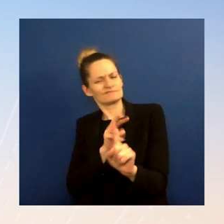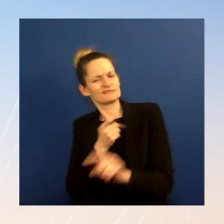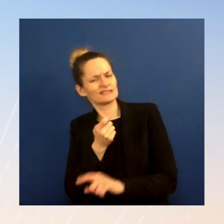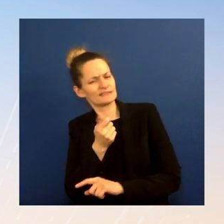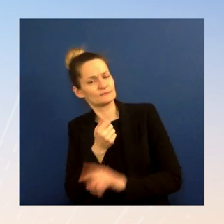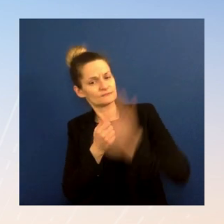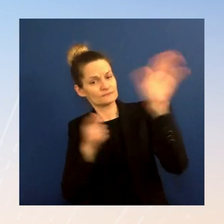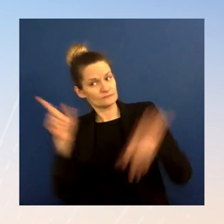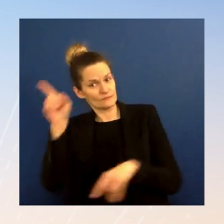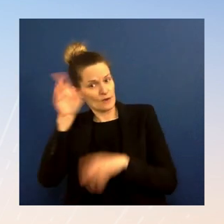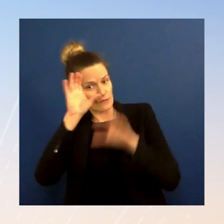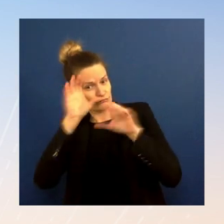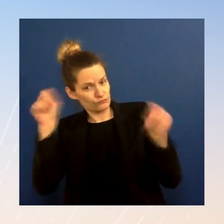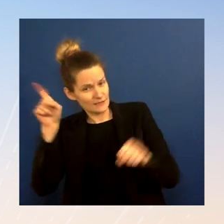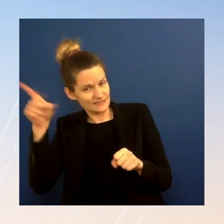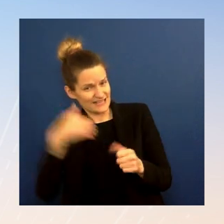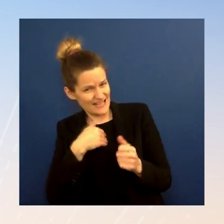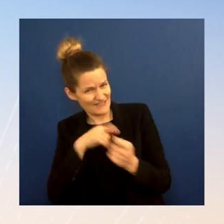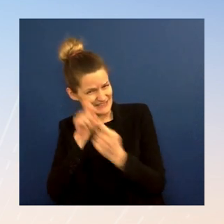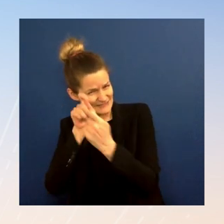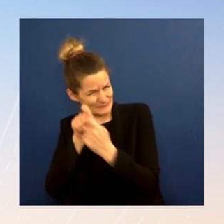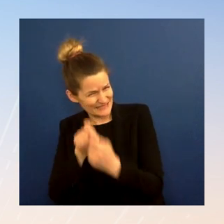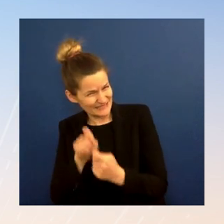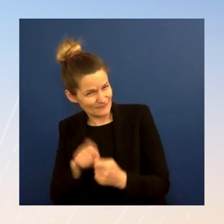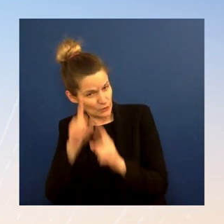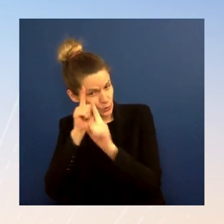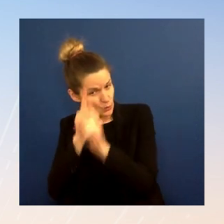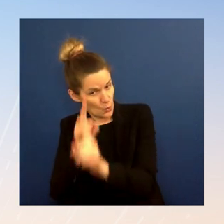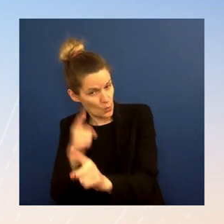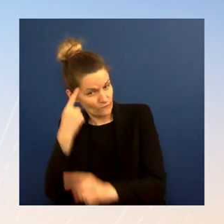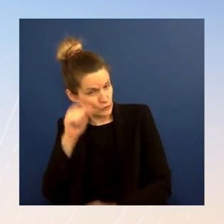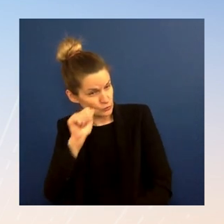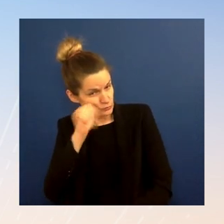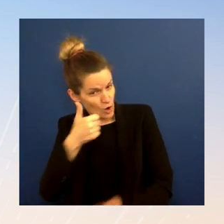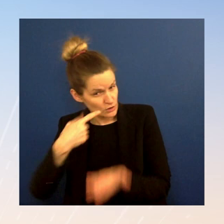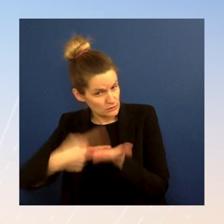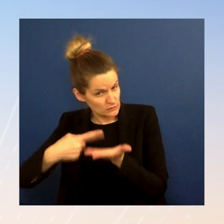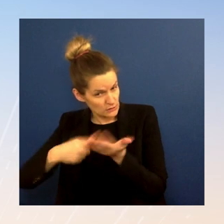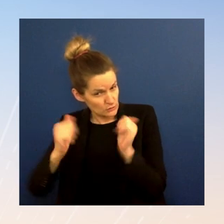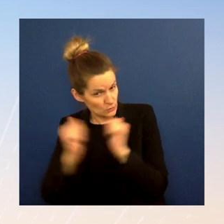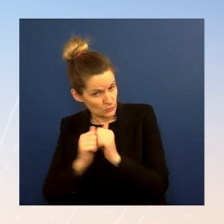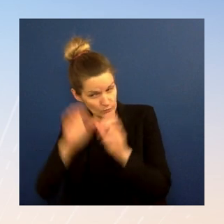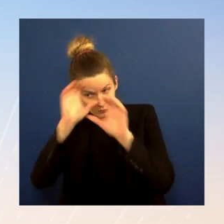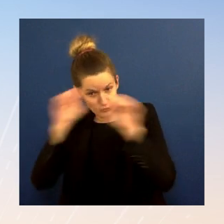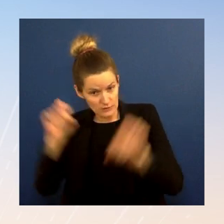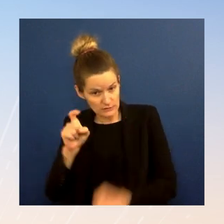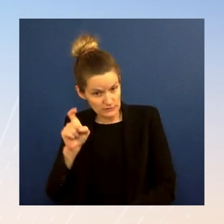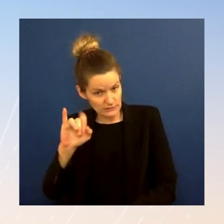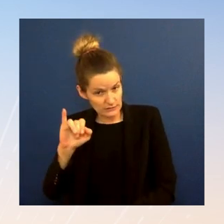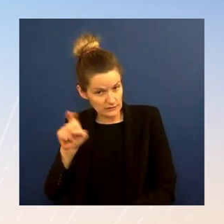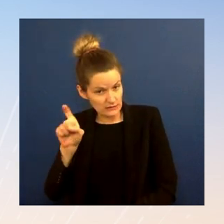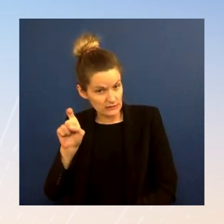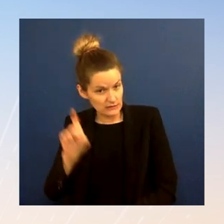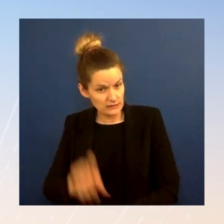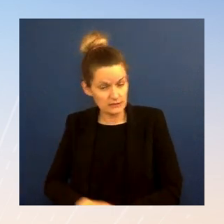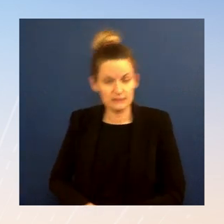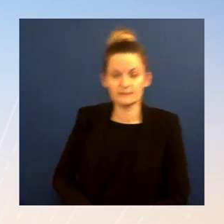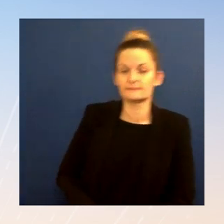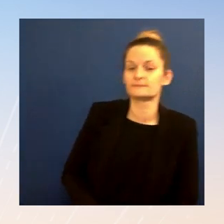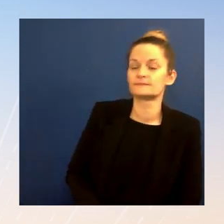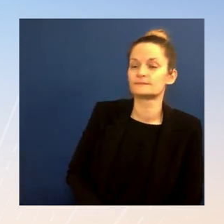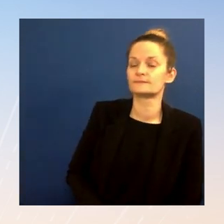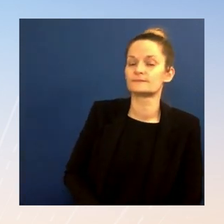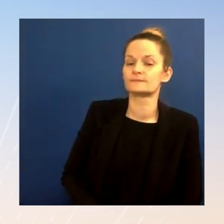with President Xi? Are there specific deliverables he's hoping to get out of it? Well, this is, again, an opportunity for him to speak